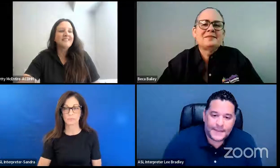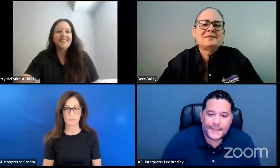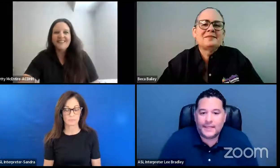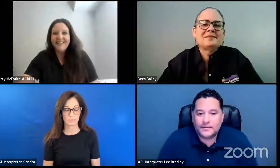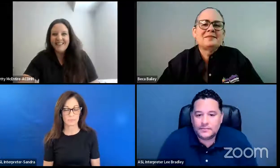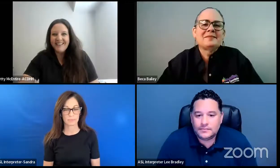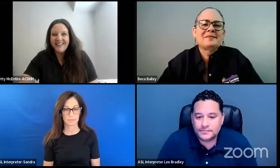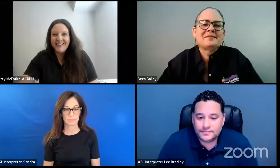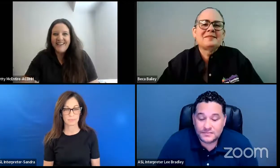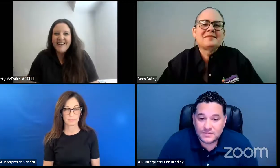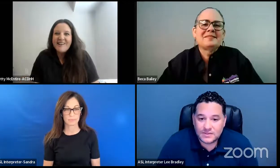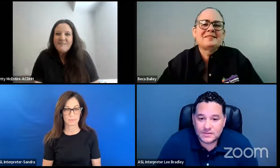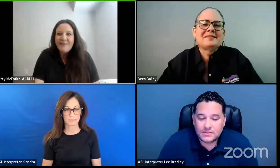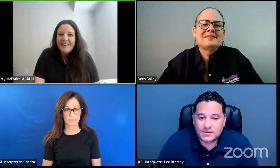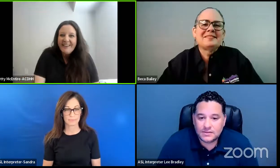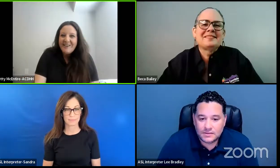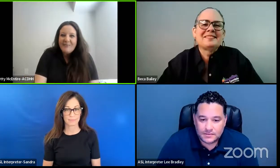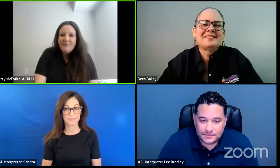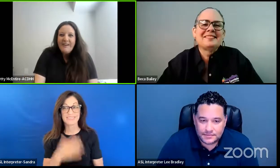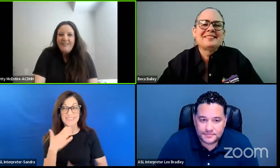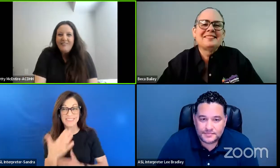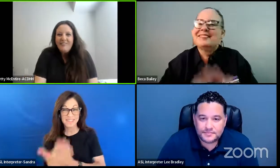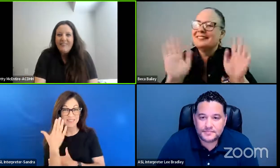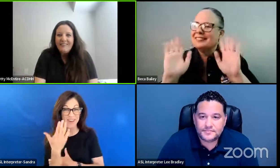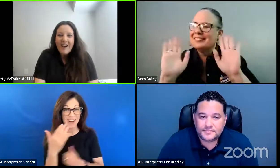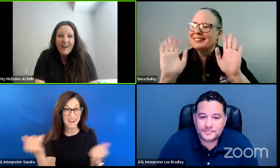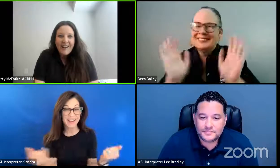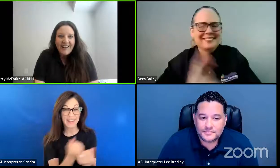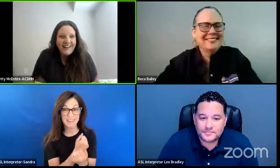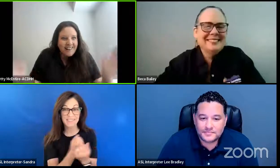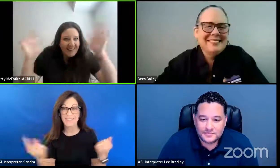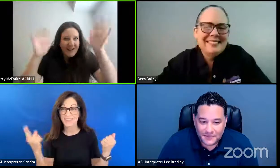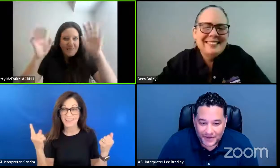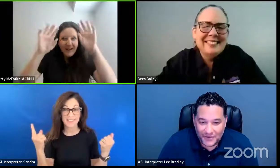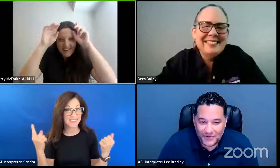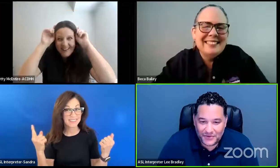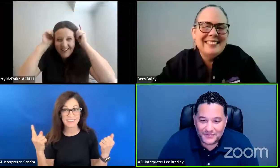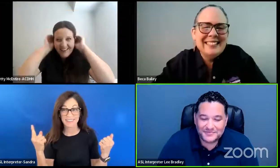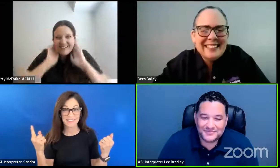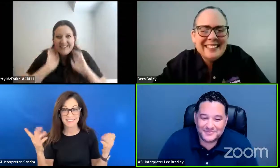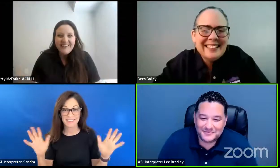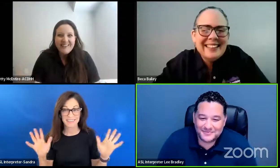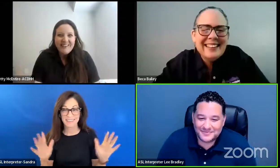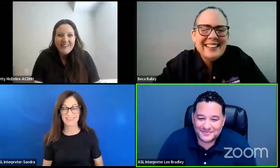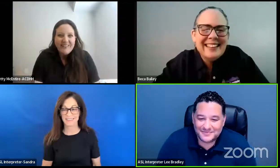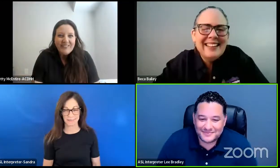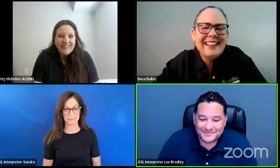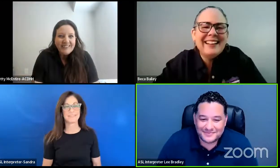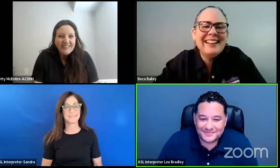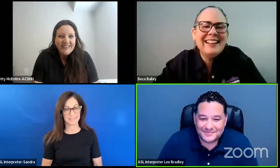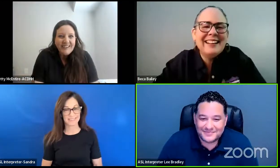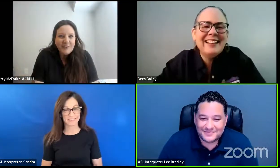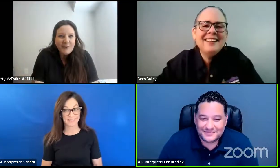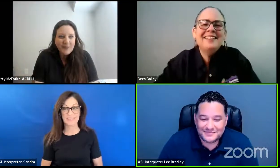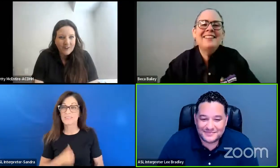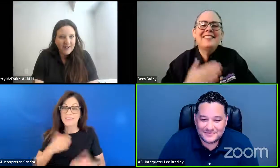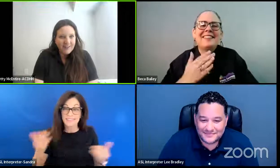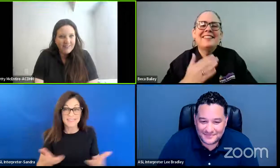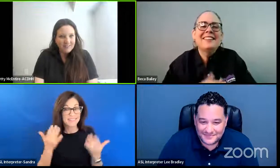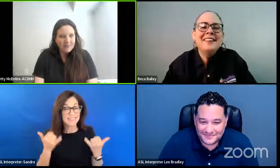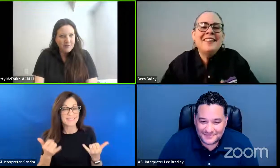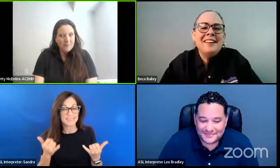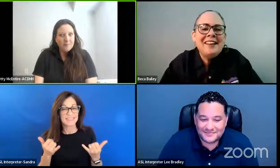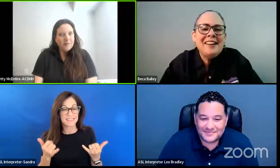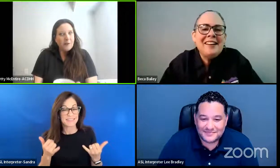1. Good morning, everyone. Hi, Hello. guys. We're here today